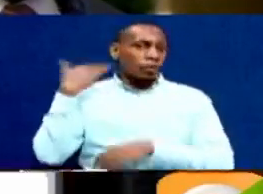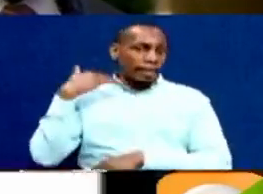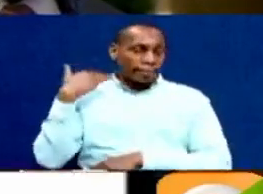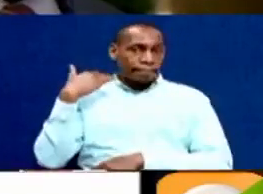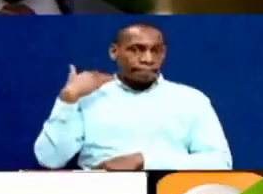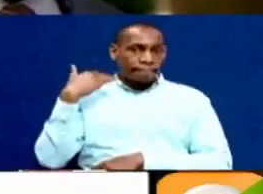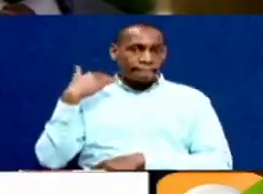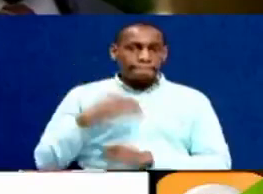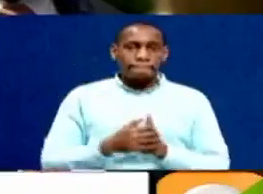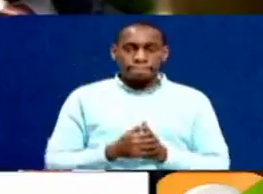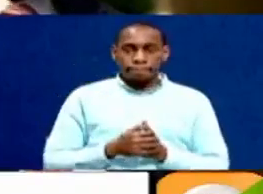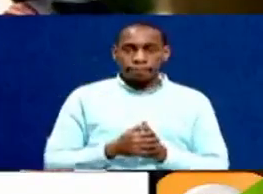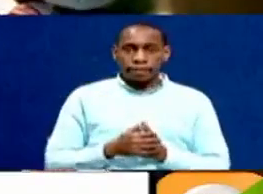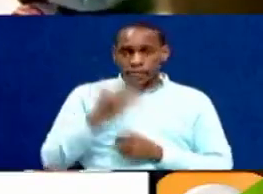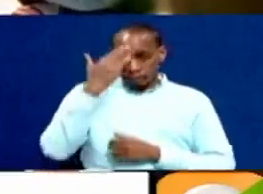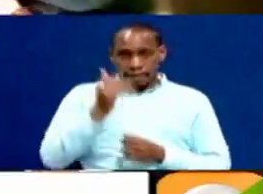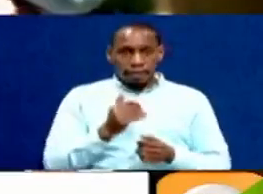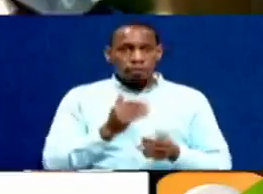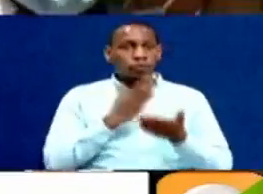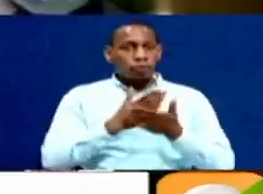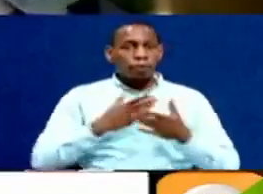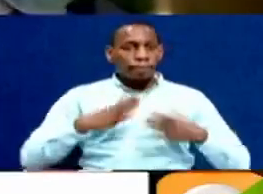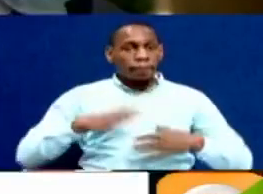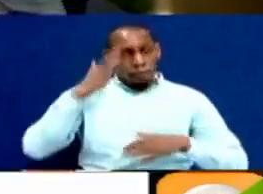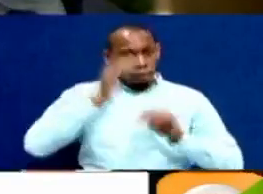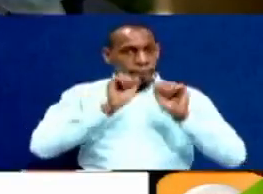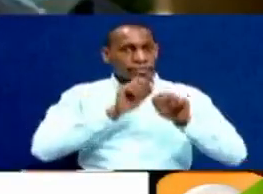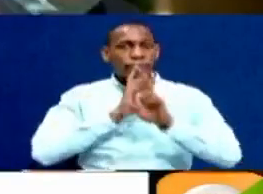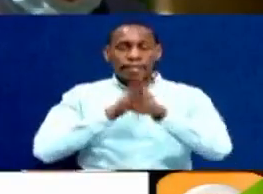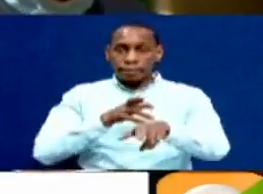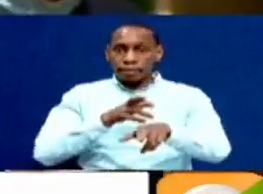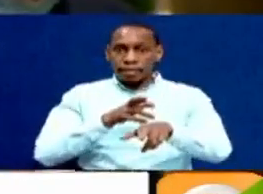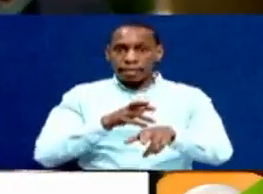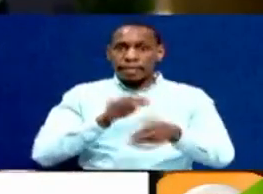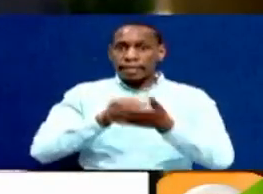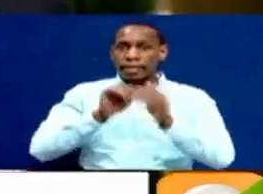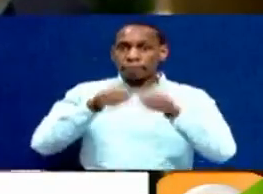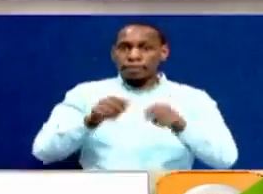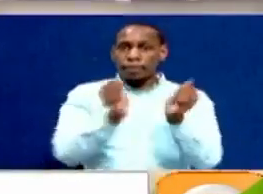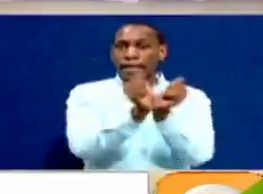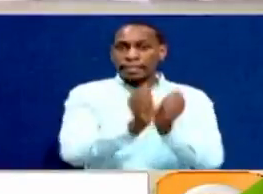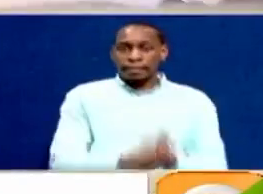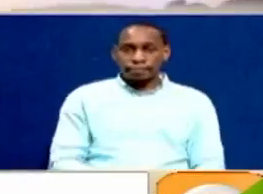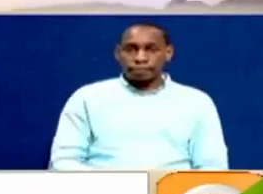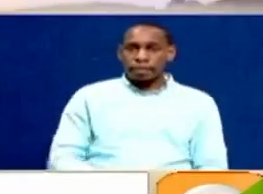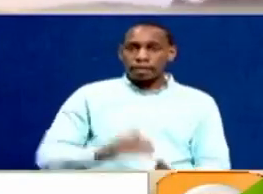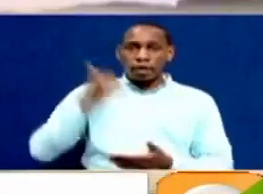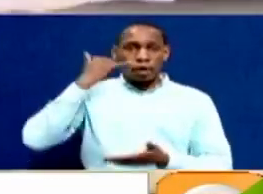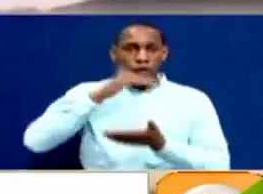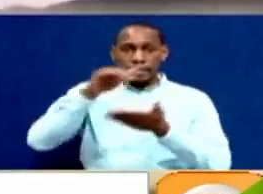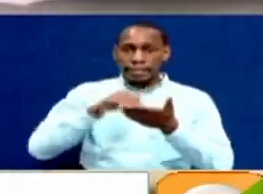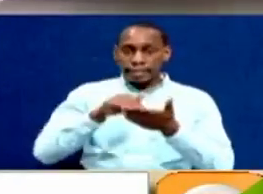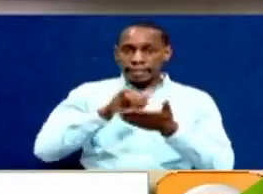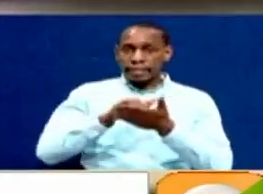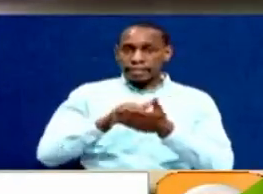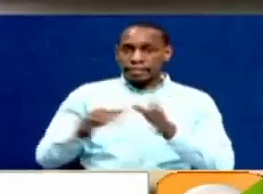crime, of committing crime, because they know people are likely to report on them and they're likely to be caught. The call centre that will be